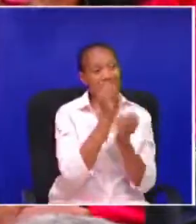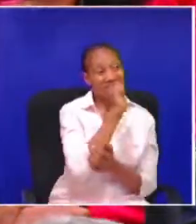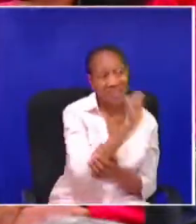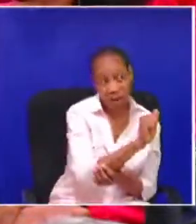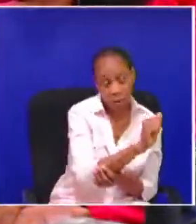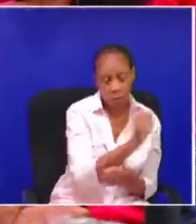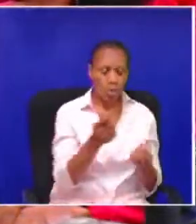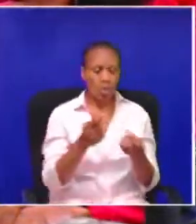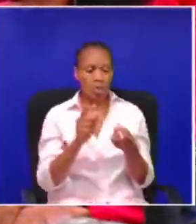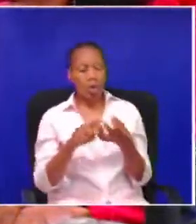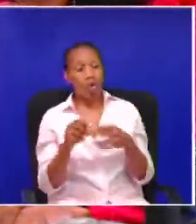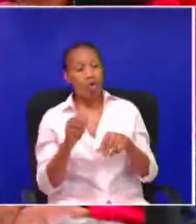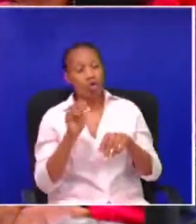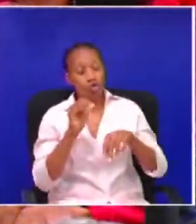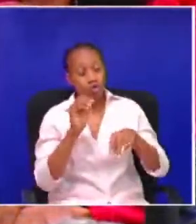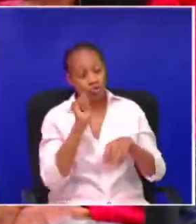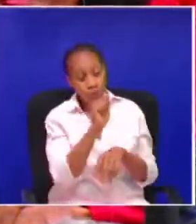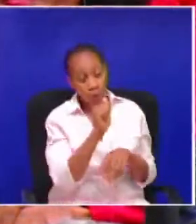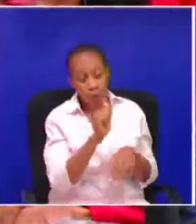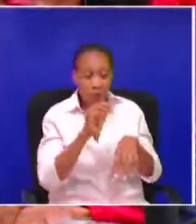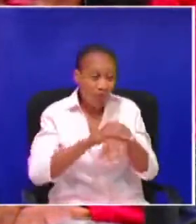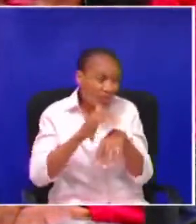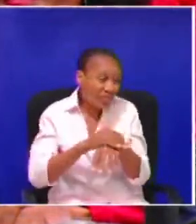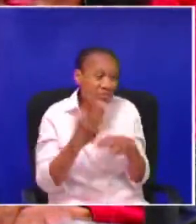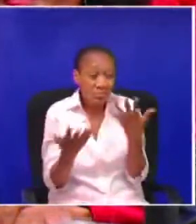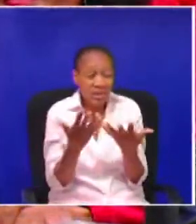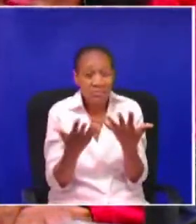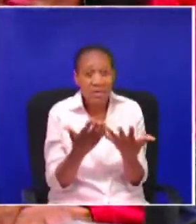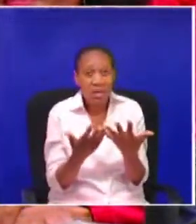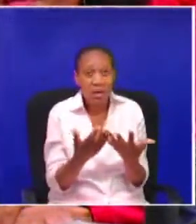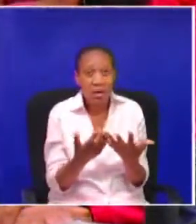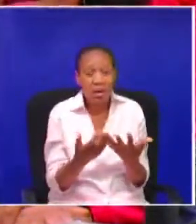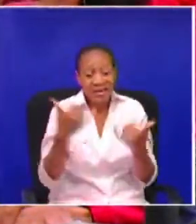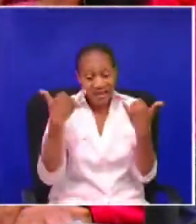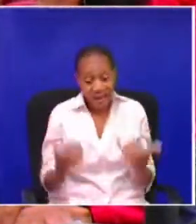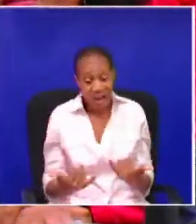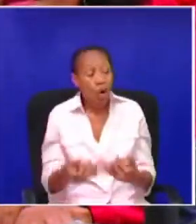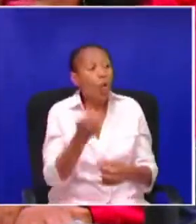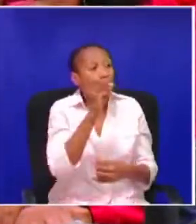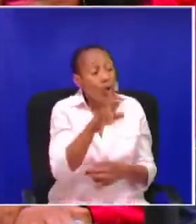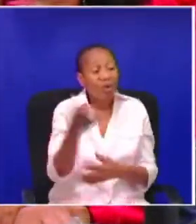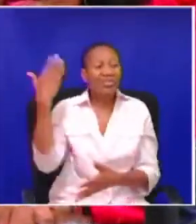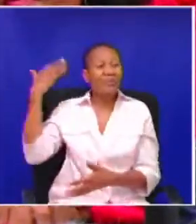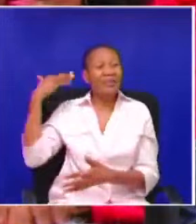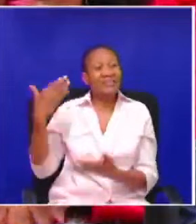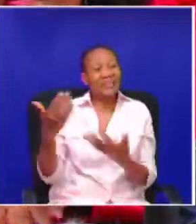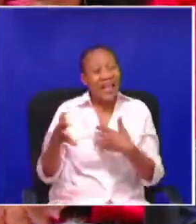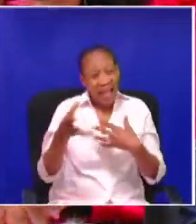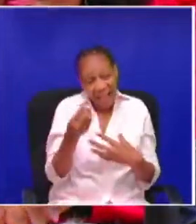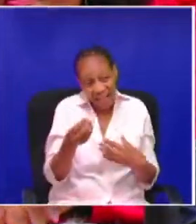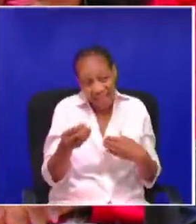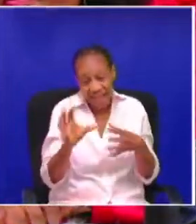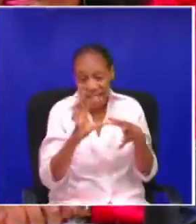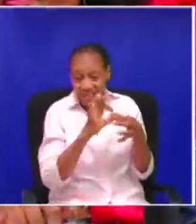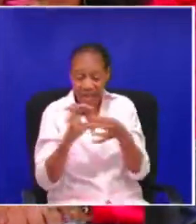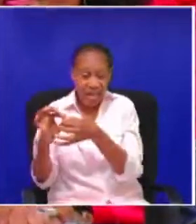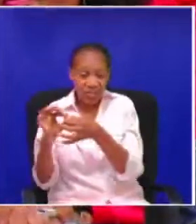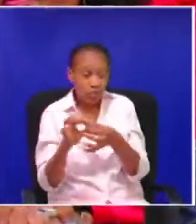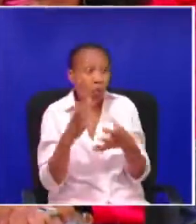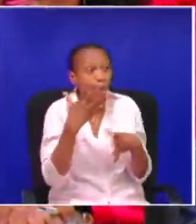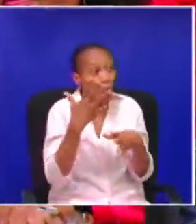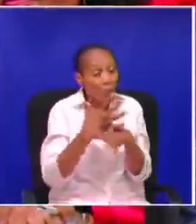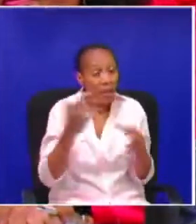any of your close associates currently or in the past had any relationship or business dealings